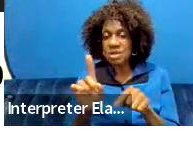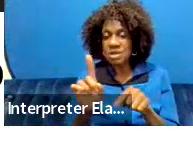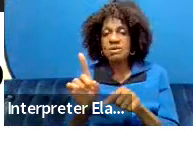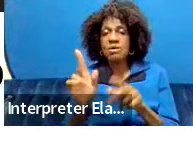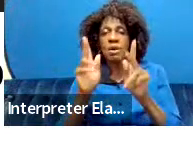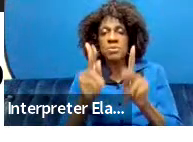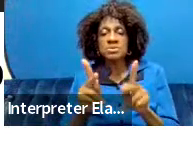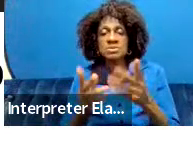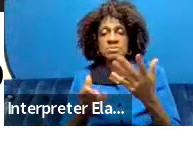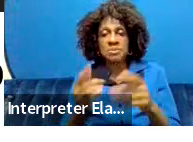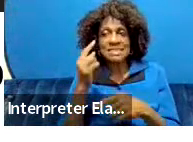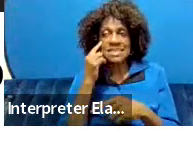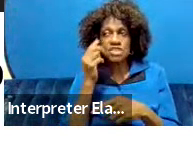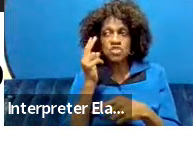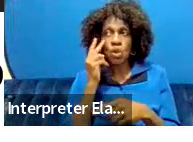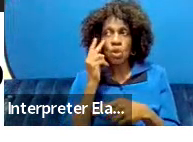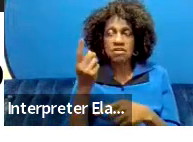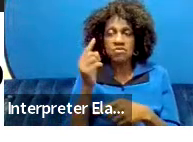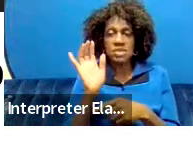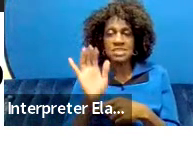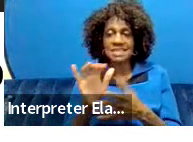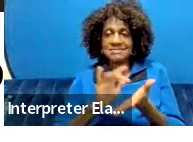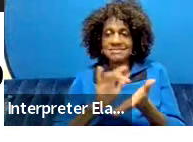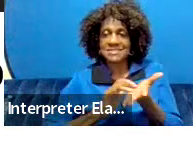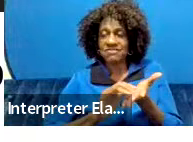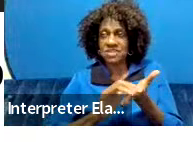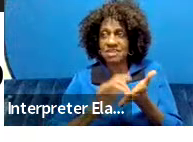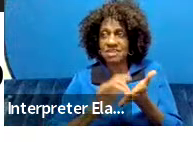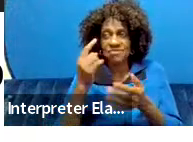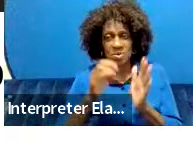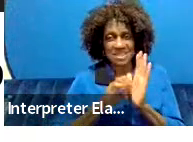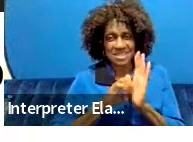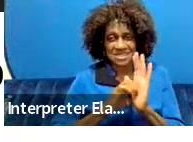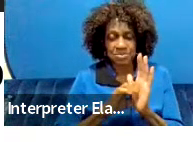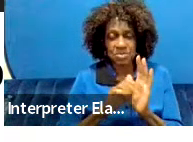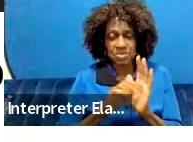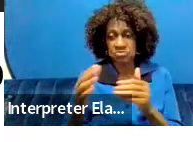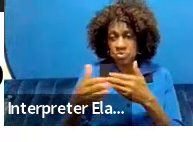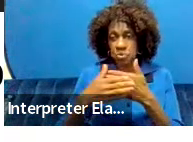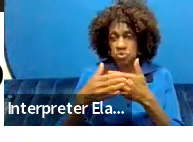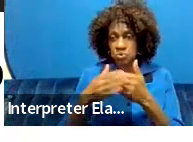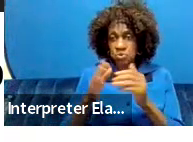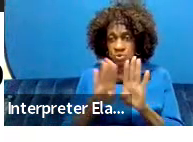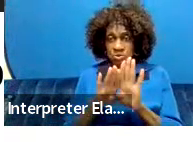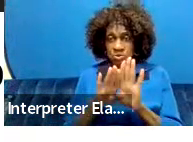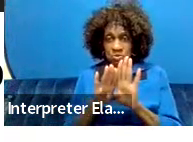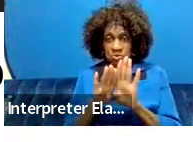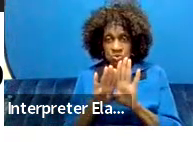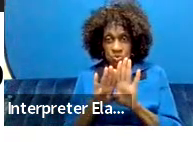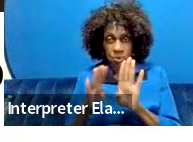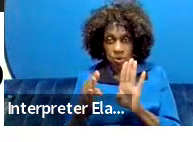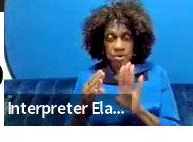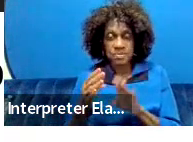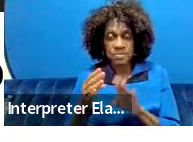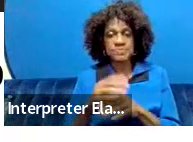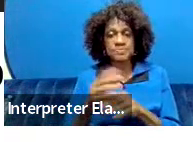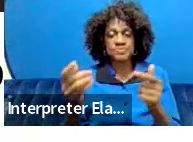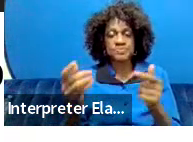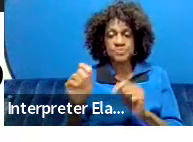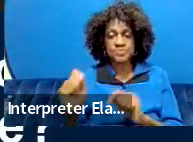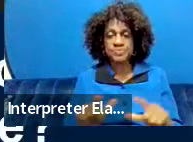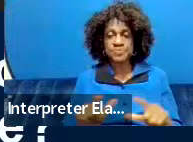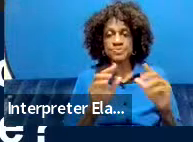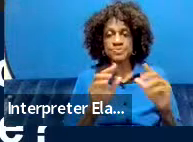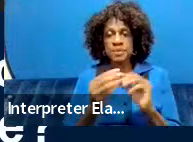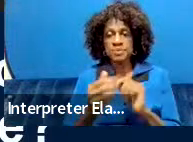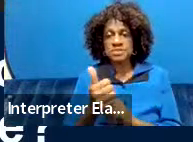might think to look for them tactilely. For example, near a door. Next slide, slide